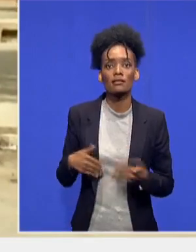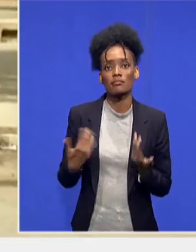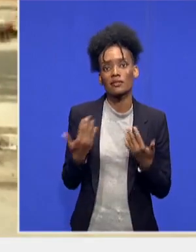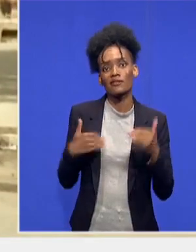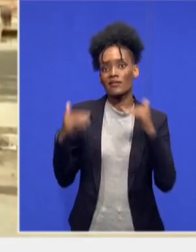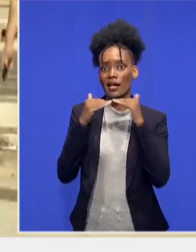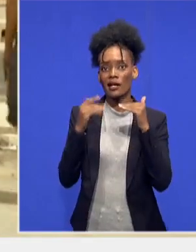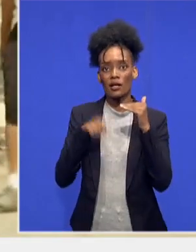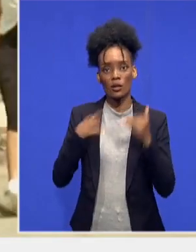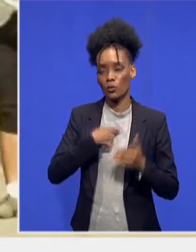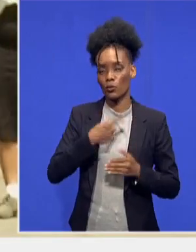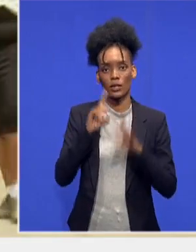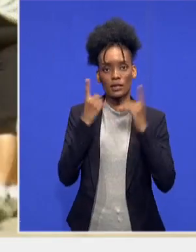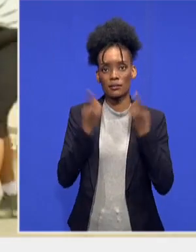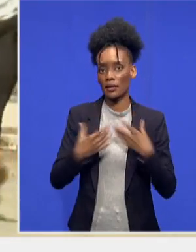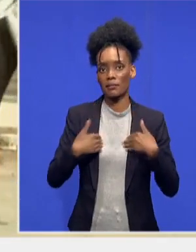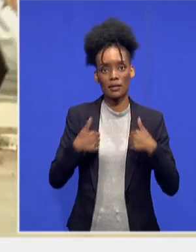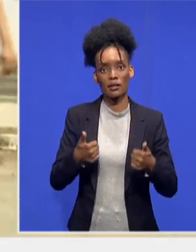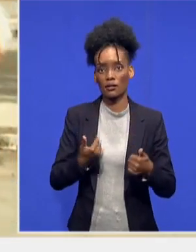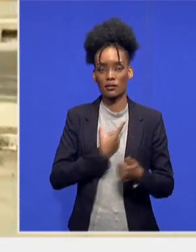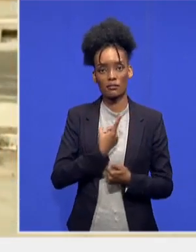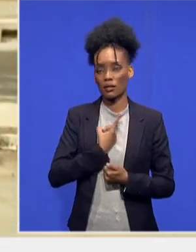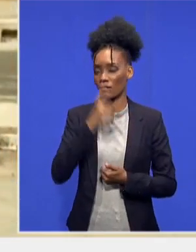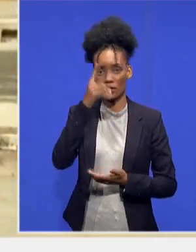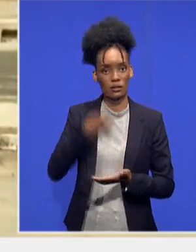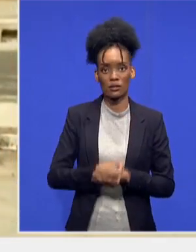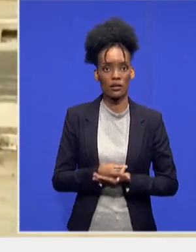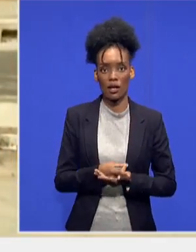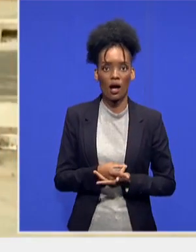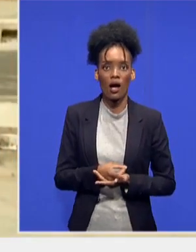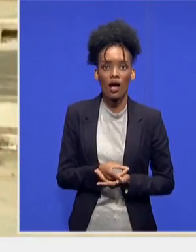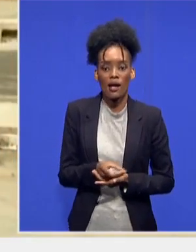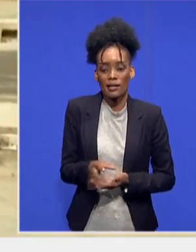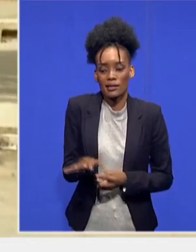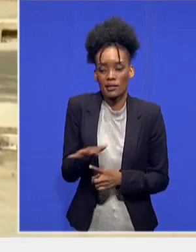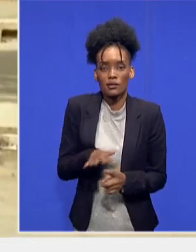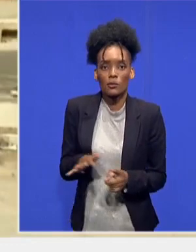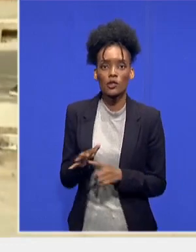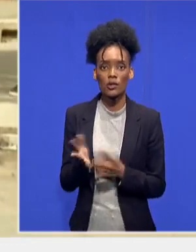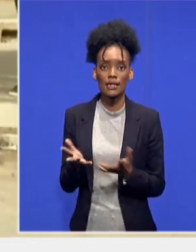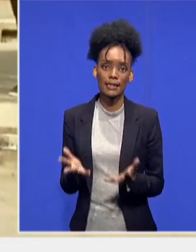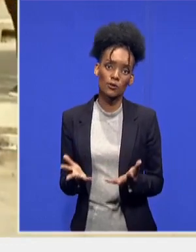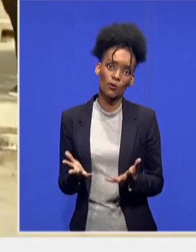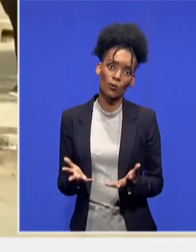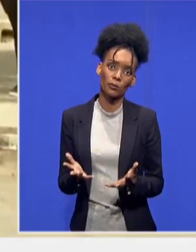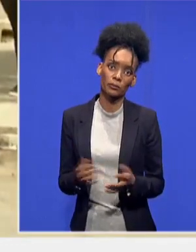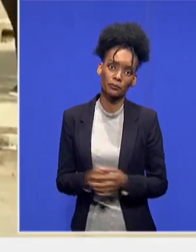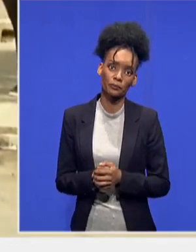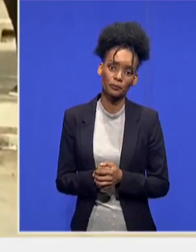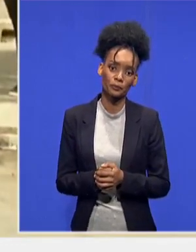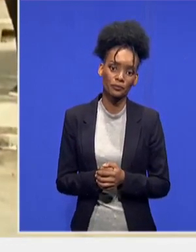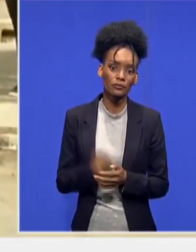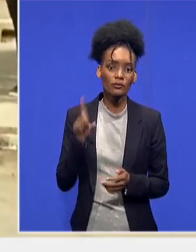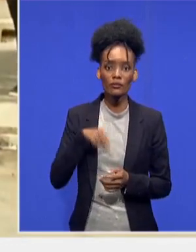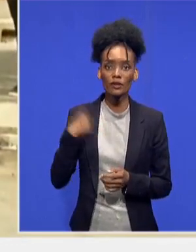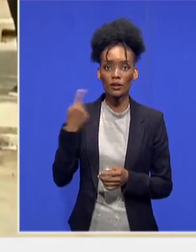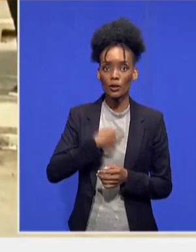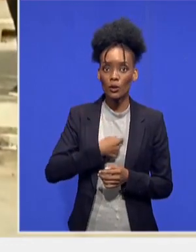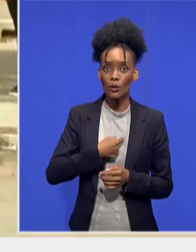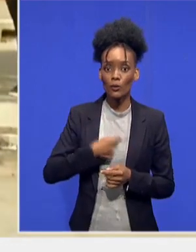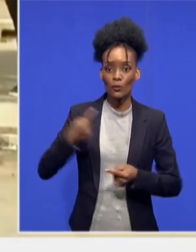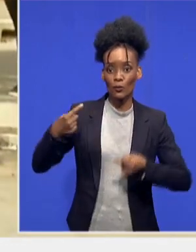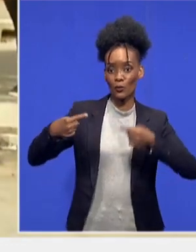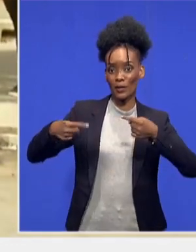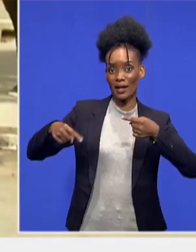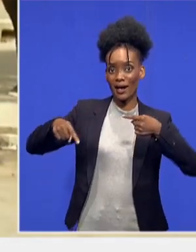making as the Department of Health. It is the situation as it is presented. We are not arguing against the legitimacy